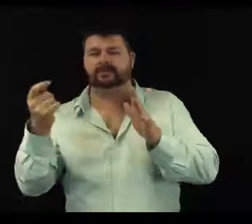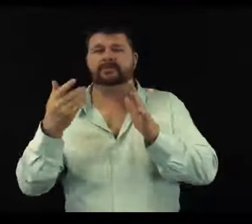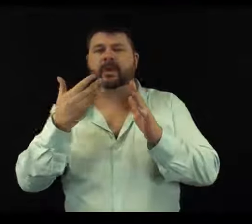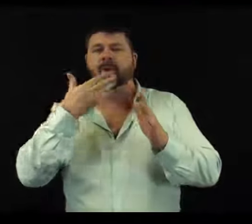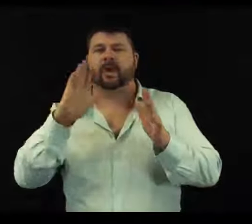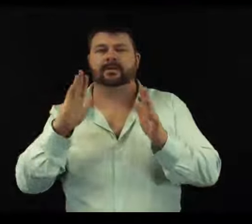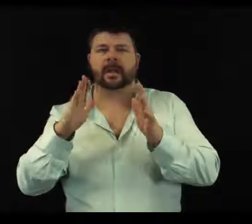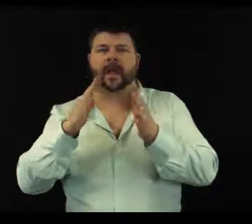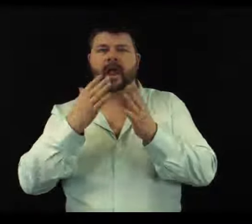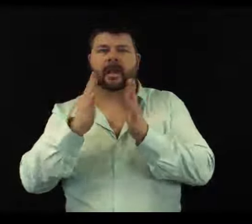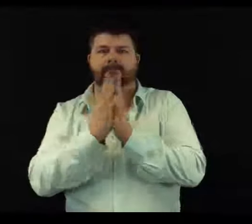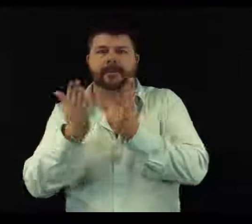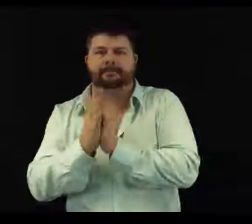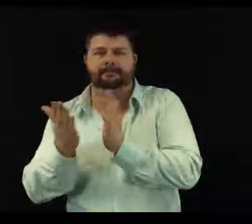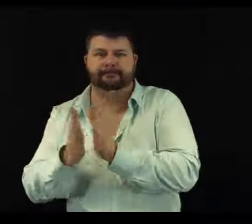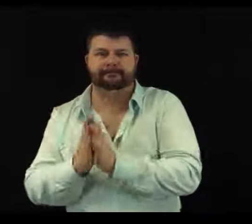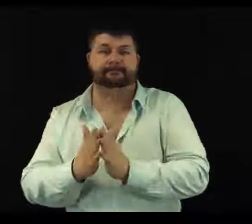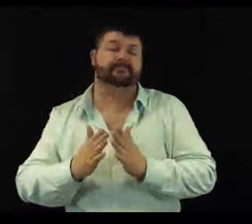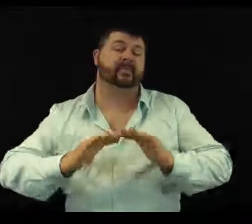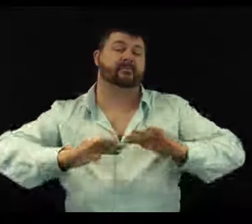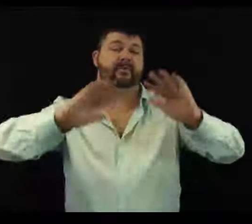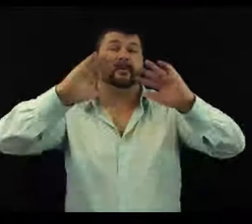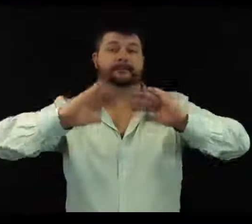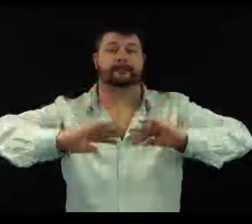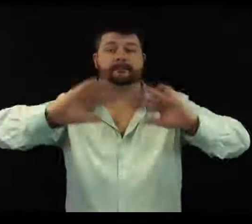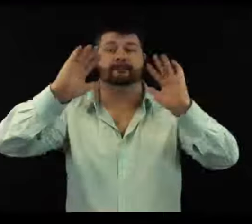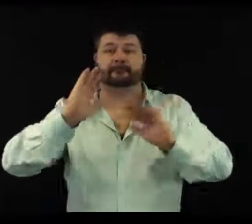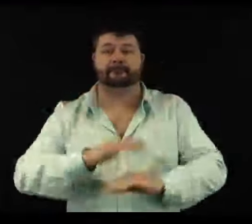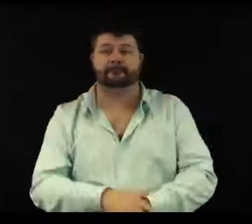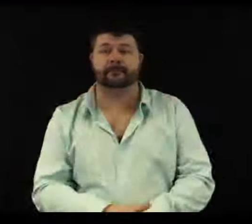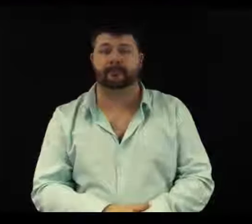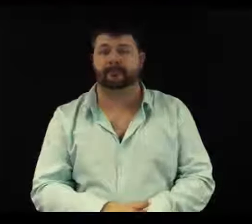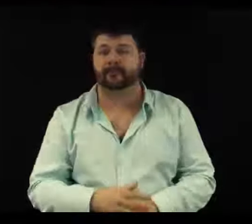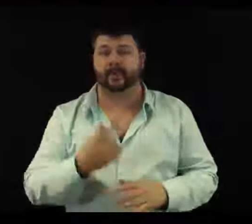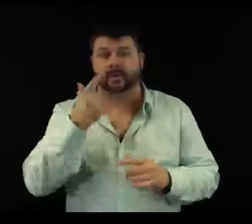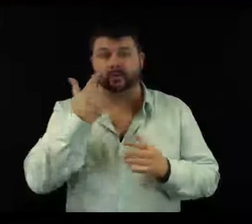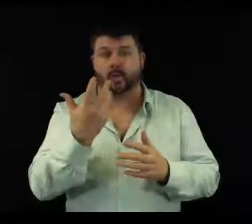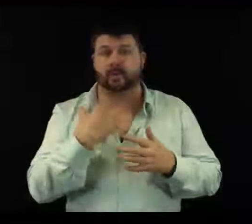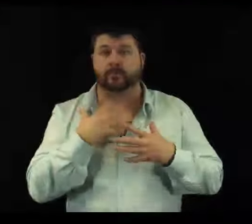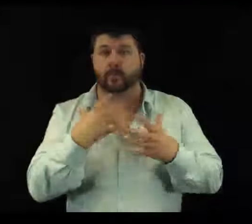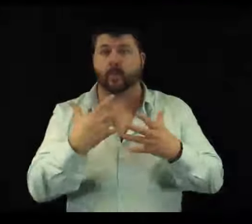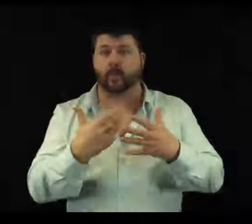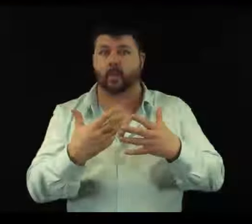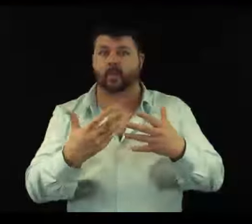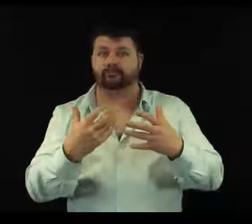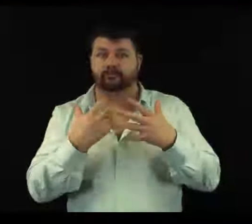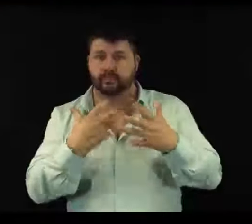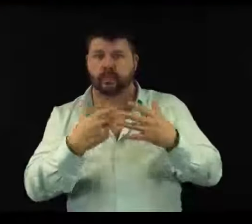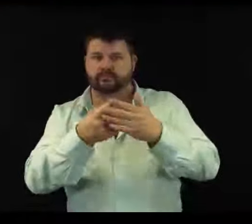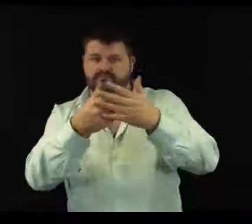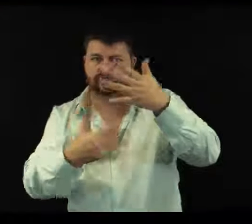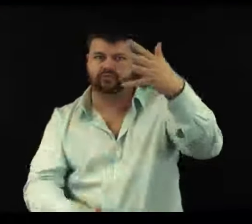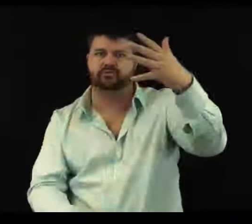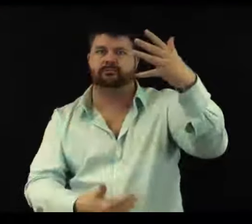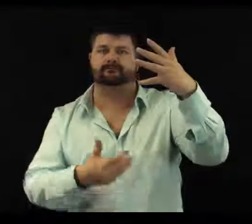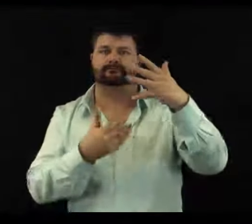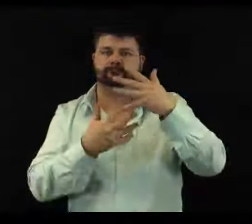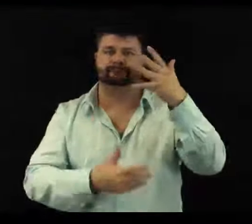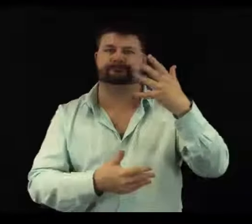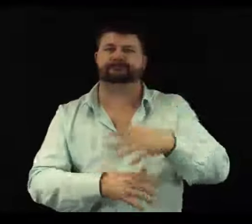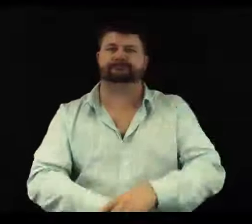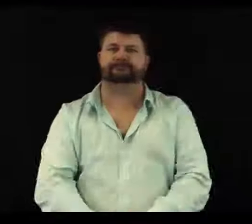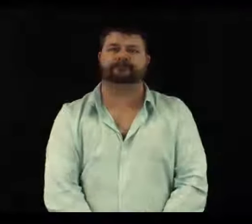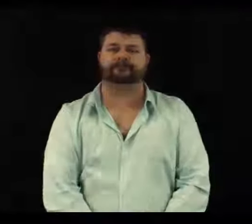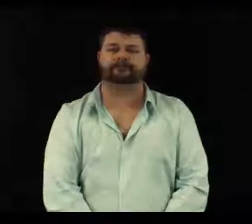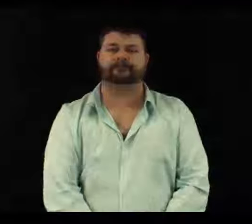right. By default, it starts by showing you the top 10 of each. You can tap on the Show More button to show an additional